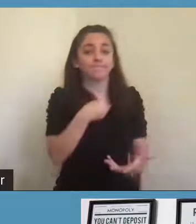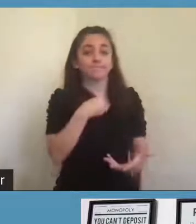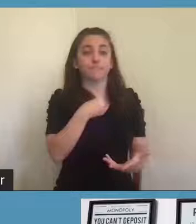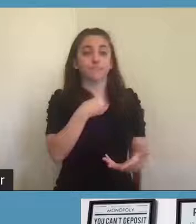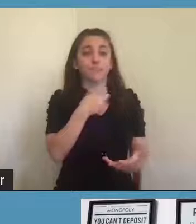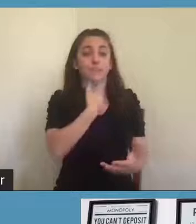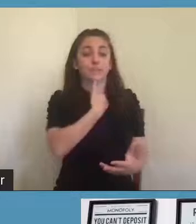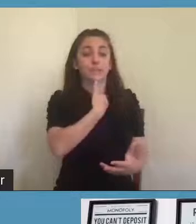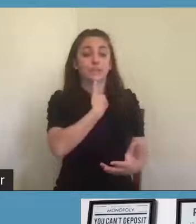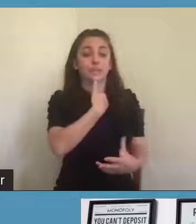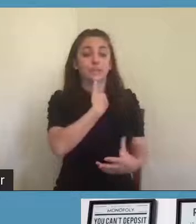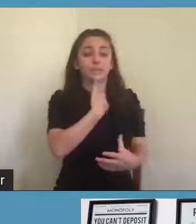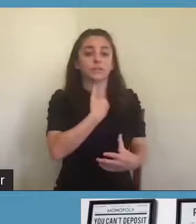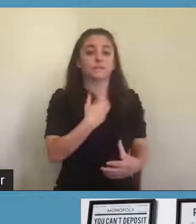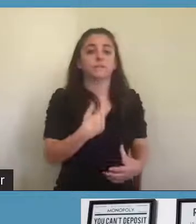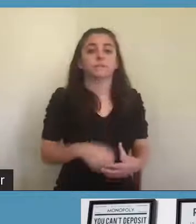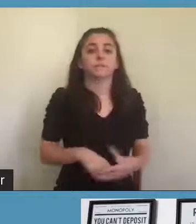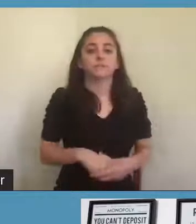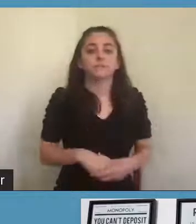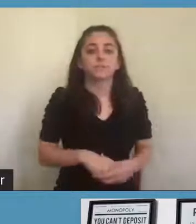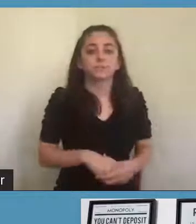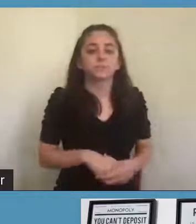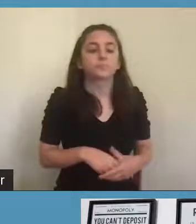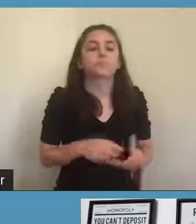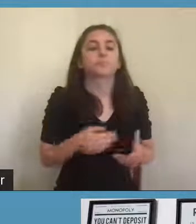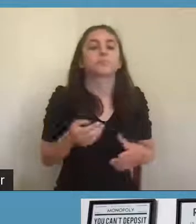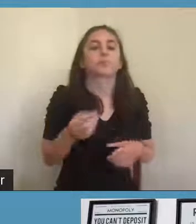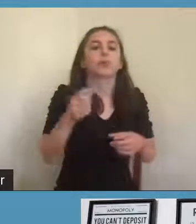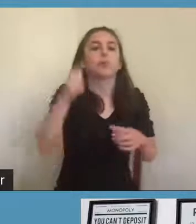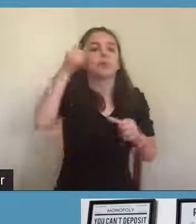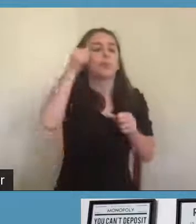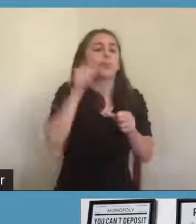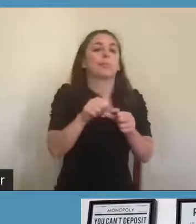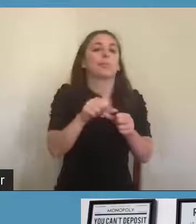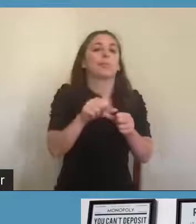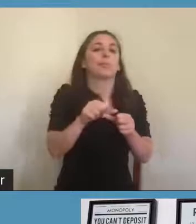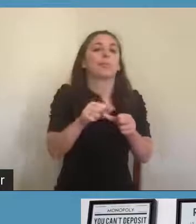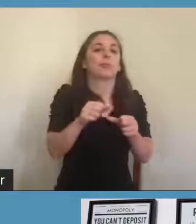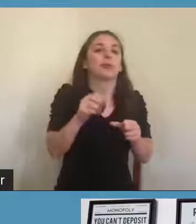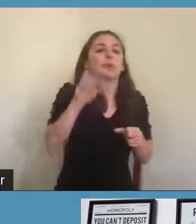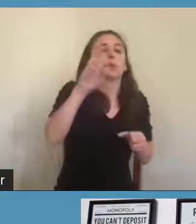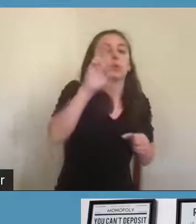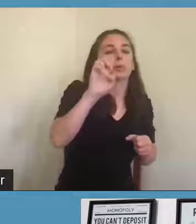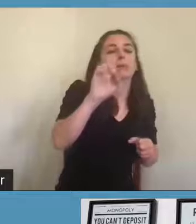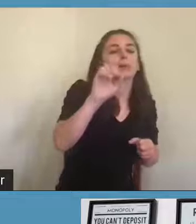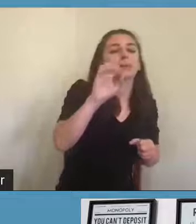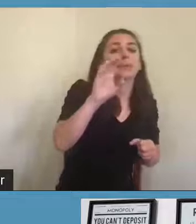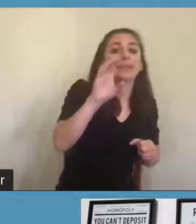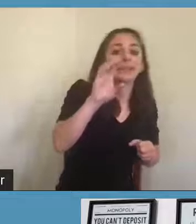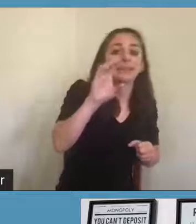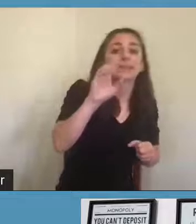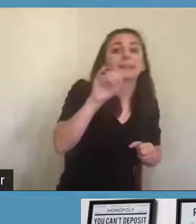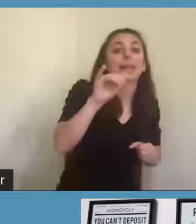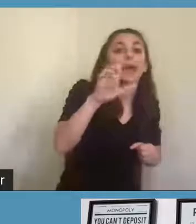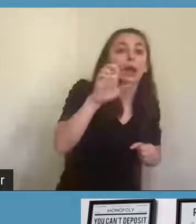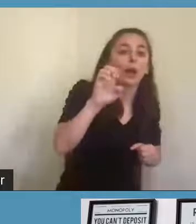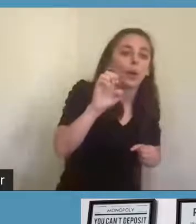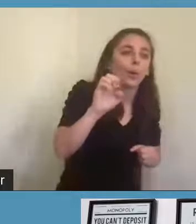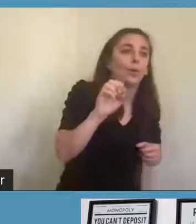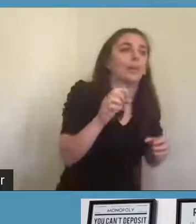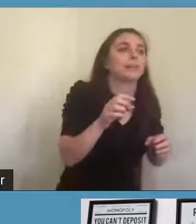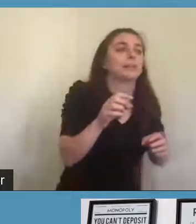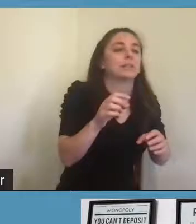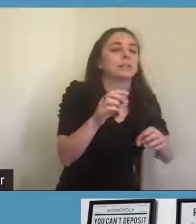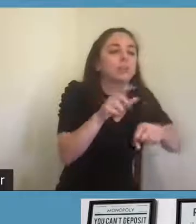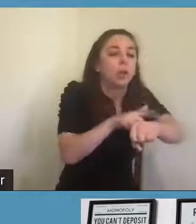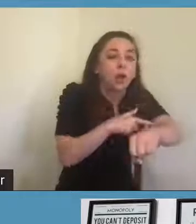think about, remember that point where I made around recycling, repurposing content, long versions, short versions, etc. Mm-hmm. Typically on a website, we